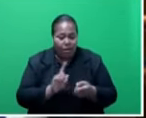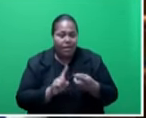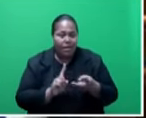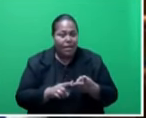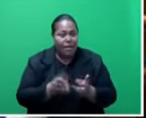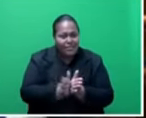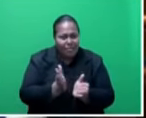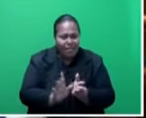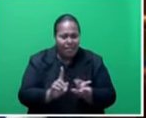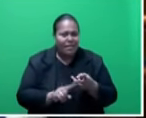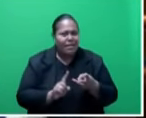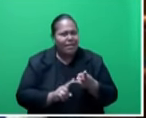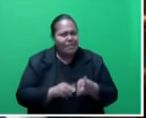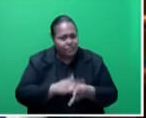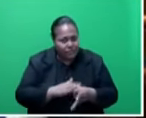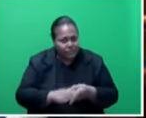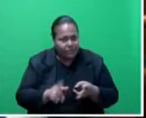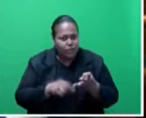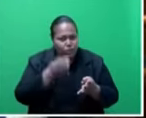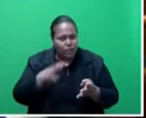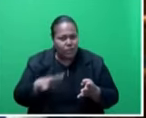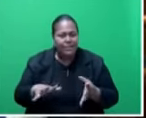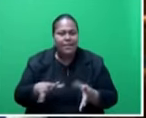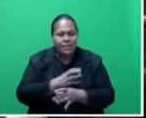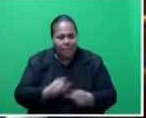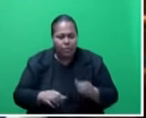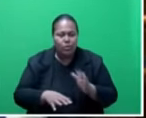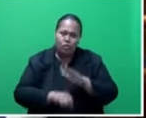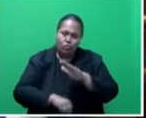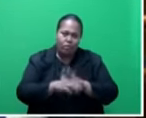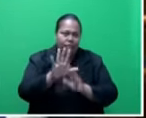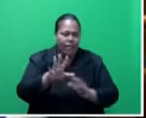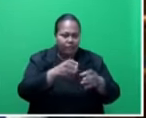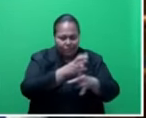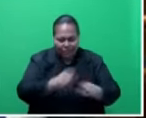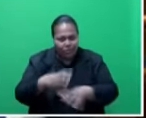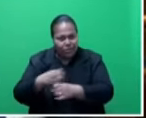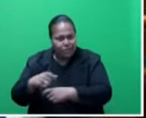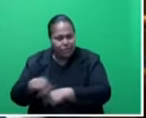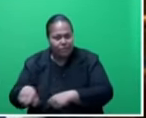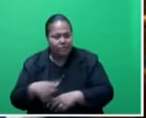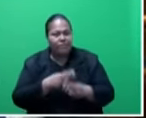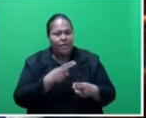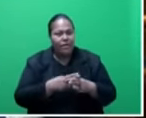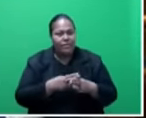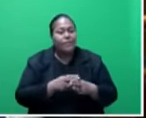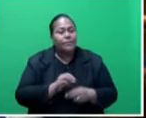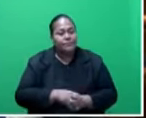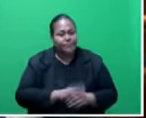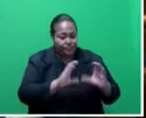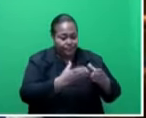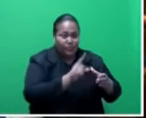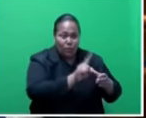and top 5 livestock were goat, sheep, bees, cattle, and horses. Mr. Speaker said, in Zone 1, which was the most